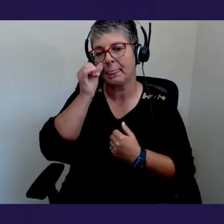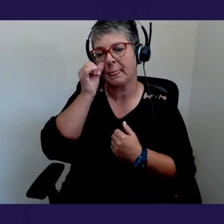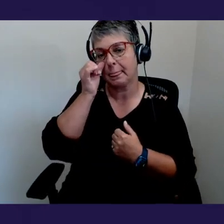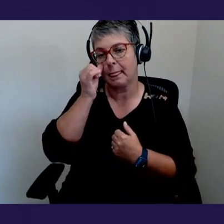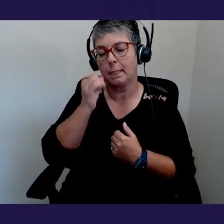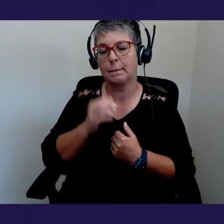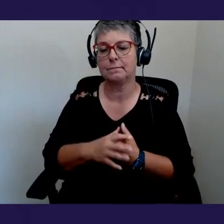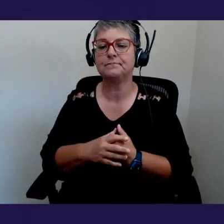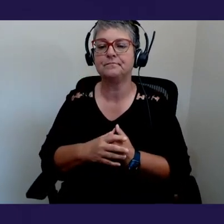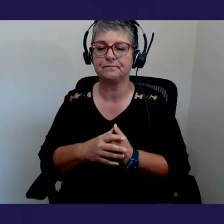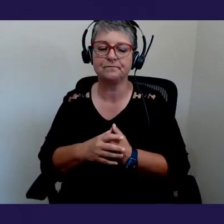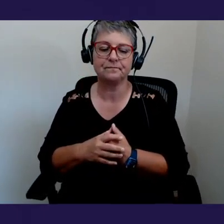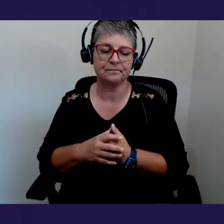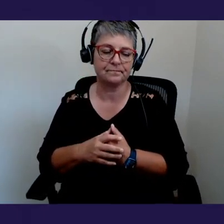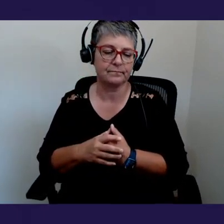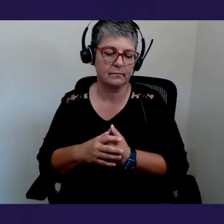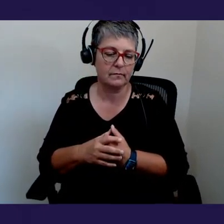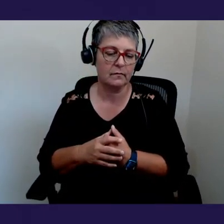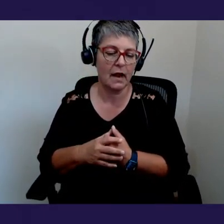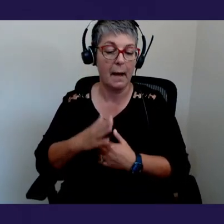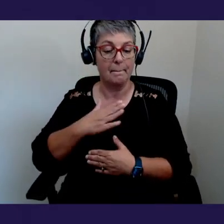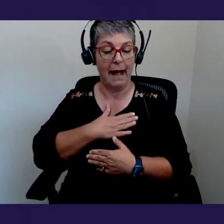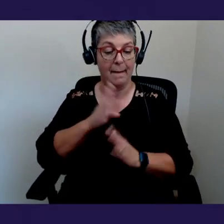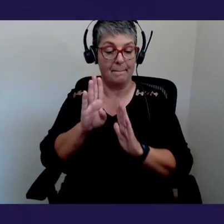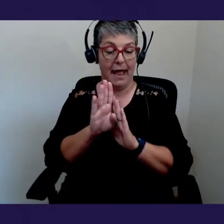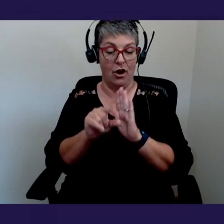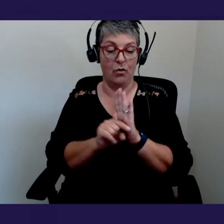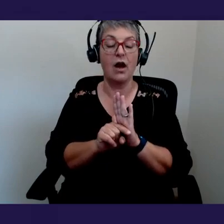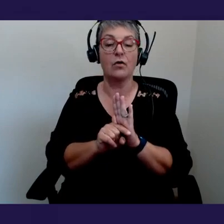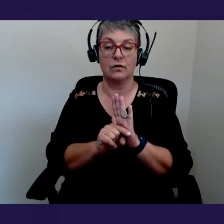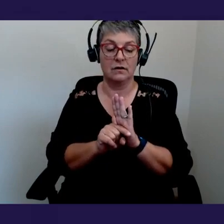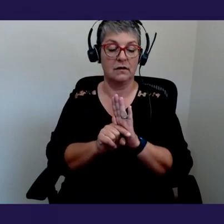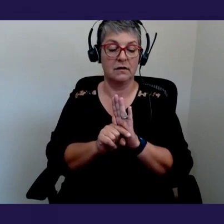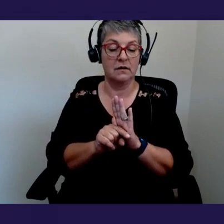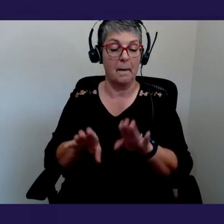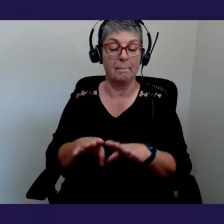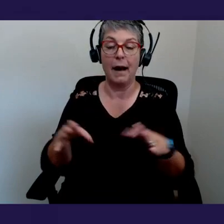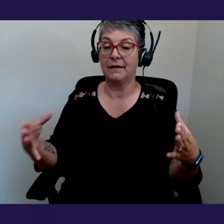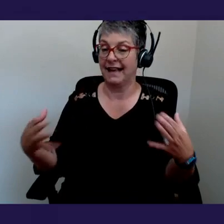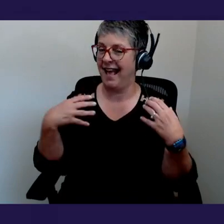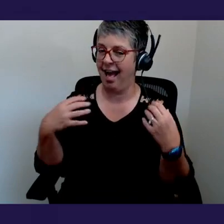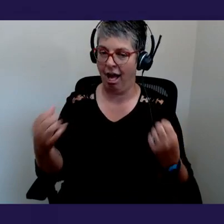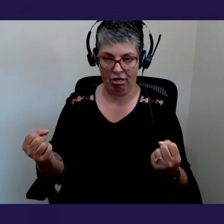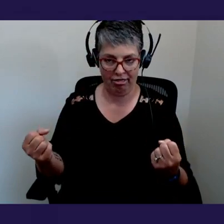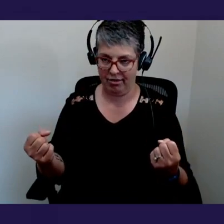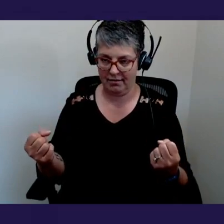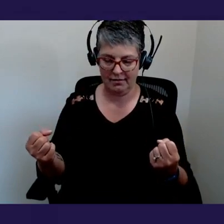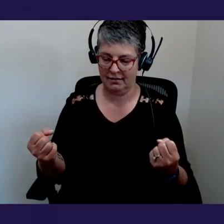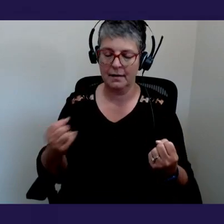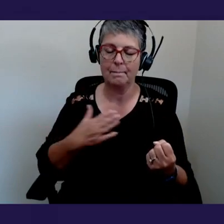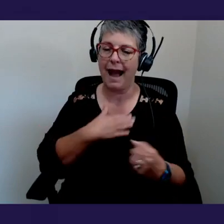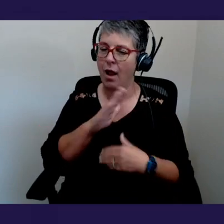Q&A. But my personal background is I'm in public health. I've been in public health my whole career, and I have the distinction